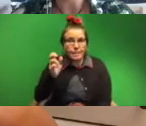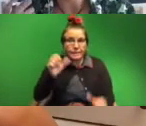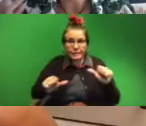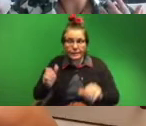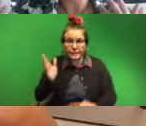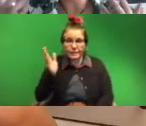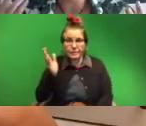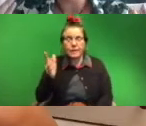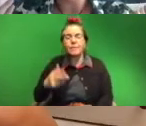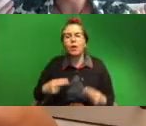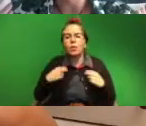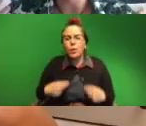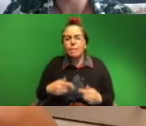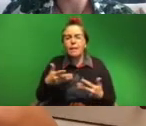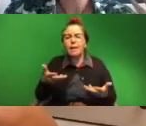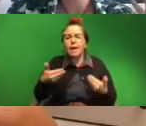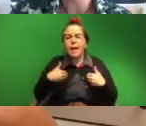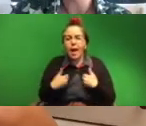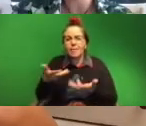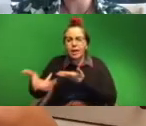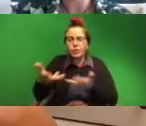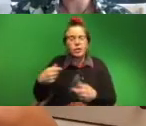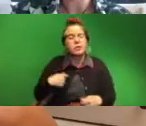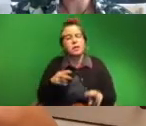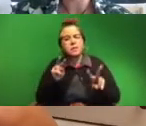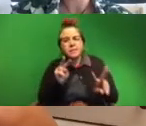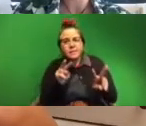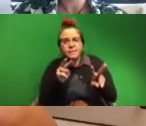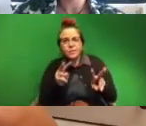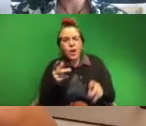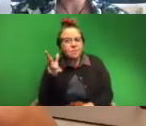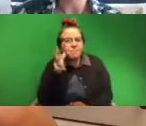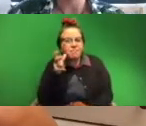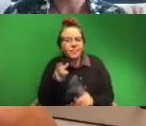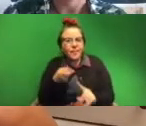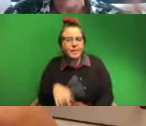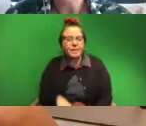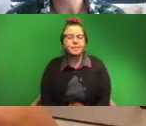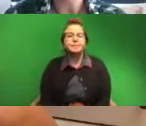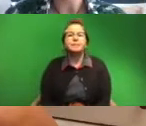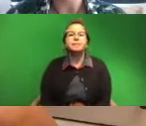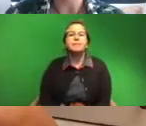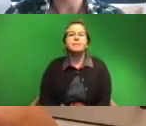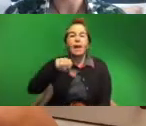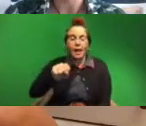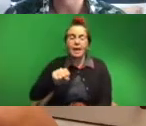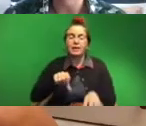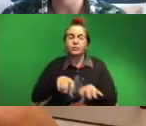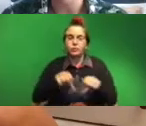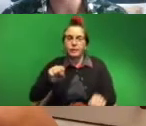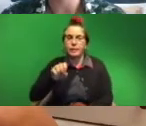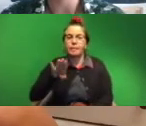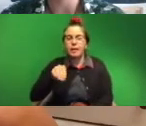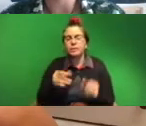all about human-animal interactions, and I'm so looking forward to hearing about it. I got an AS degree in